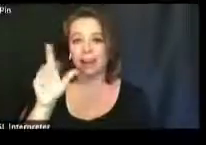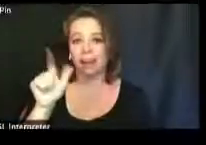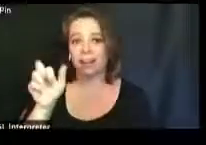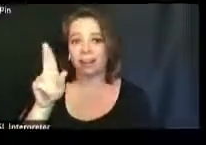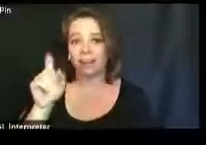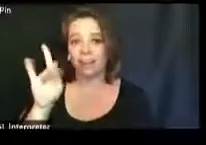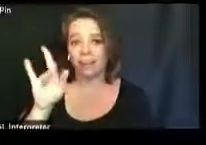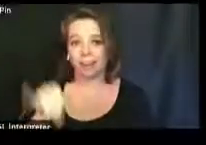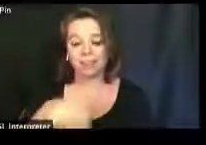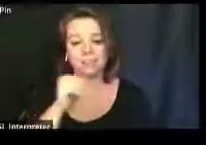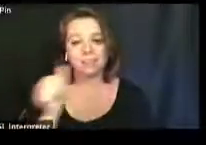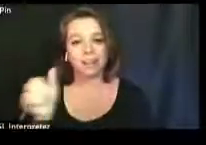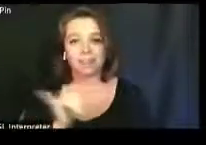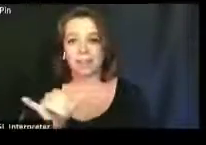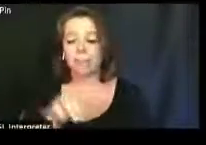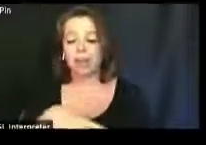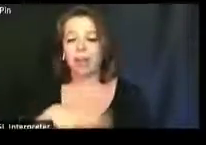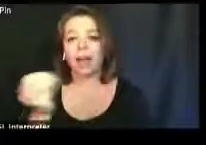The same